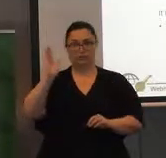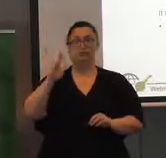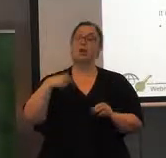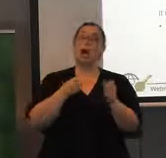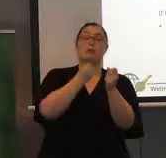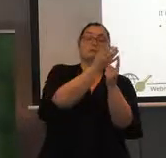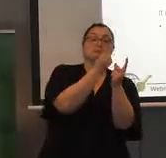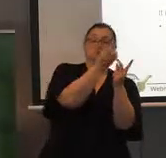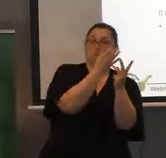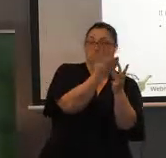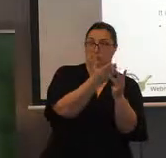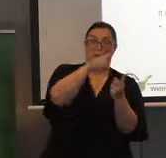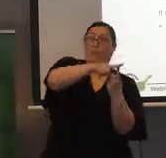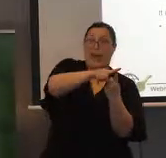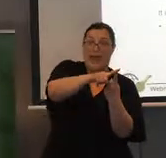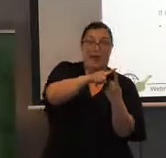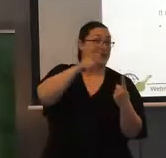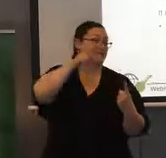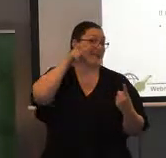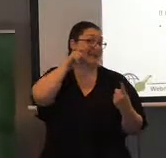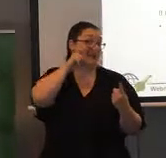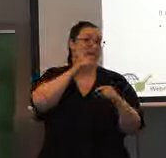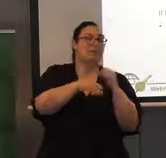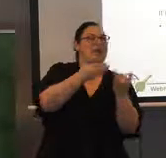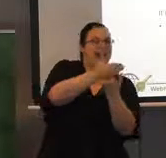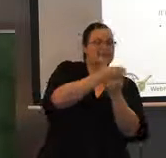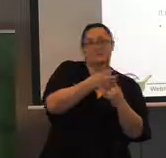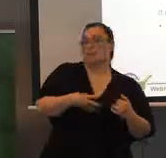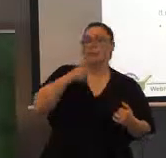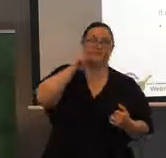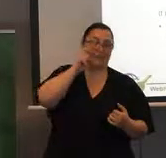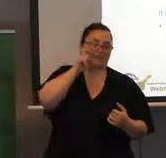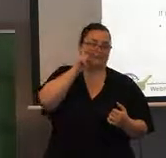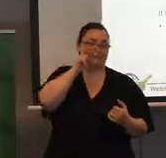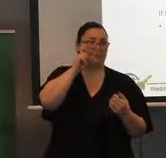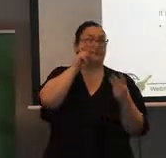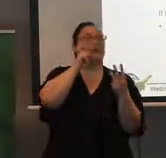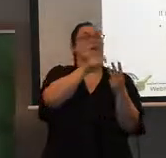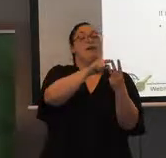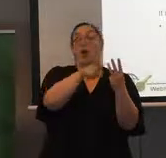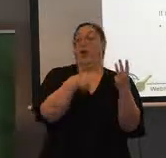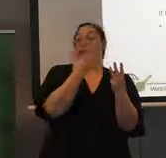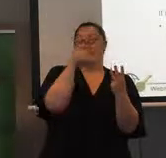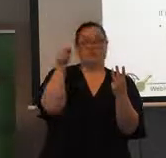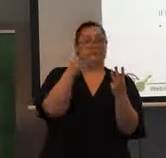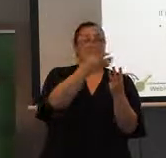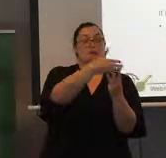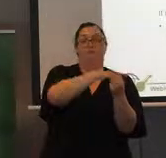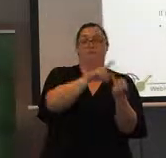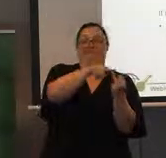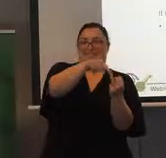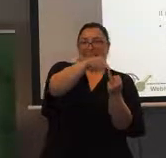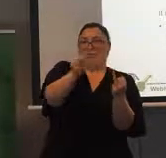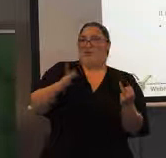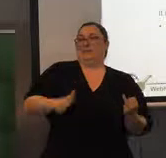of presentations that I proposed, and one sounded really, really fun. It was about accessibility, but it was a lot more fun. You guys voted to